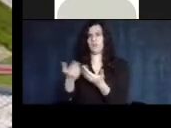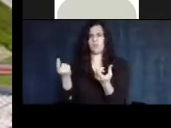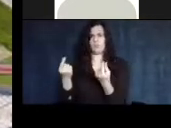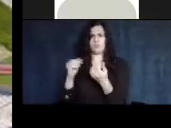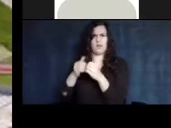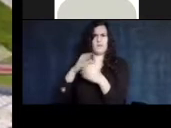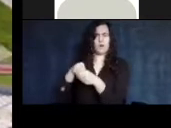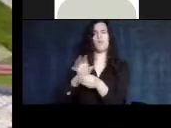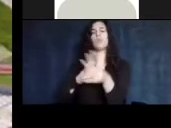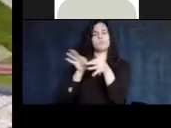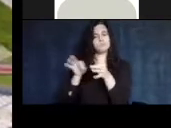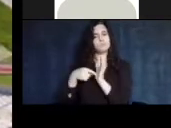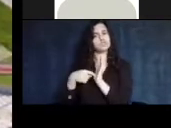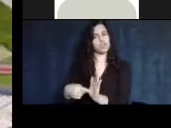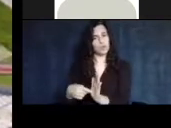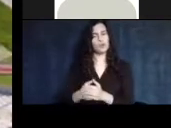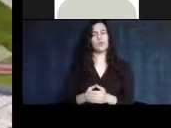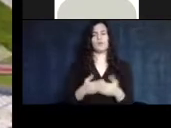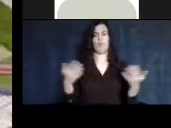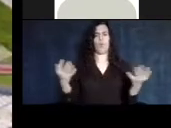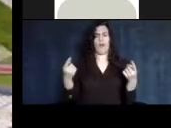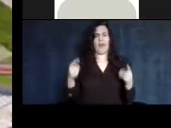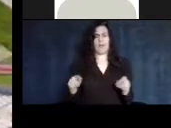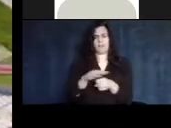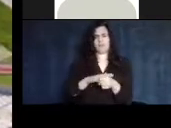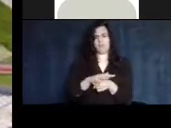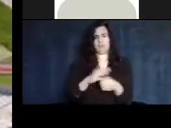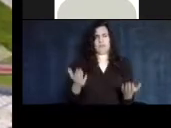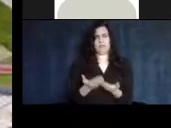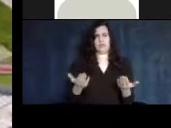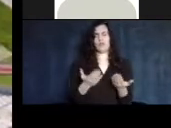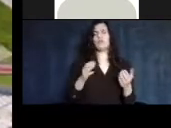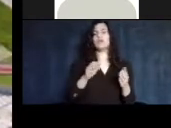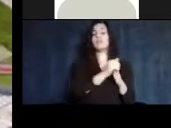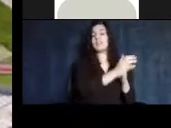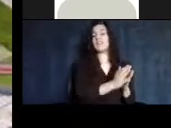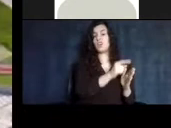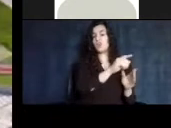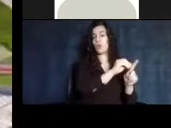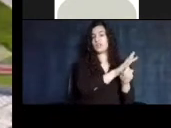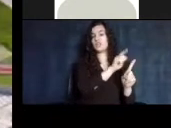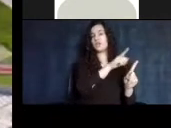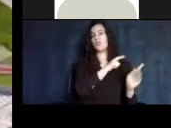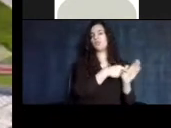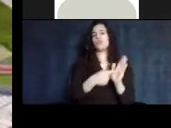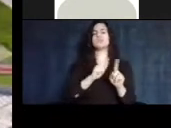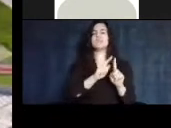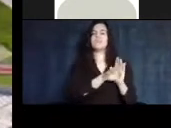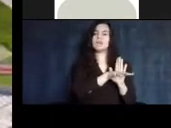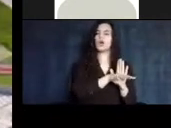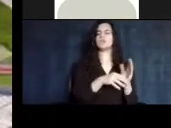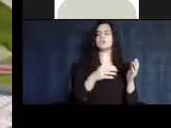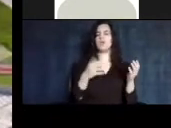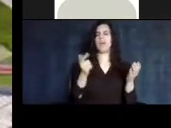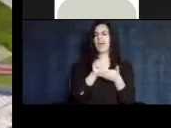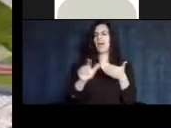involved, what's happening here. Our orientation leaders will do different videos of here's what's going on at LU, here's what you need to